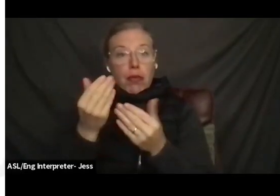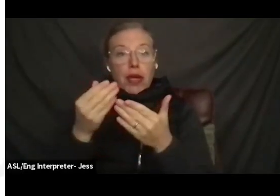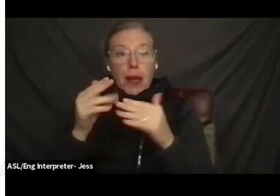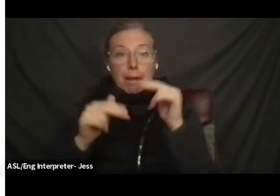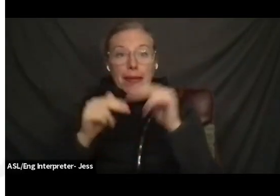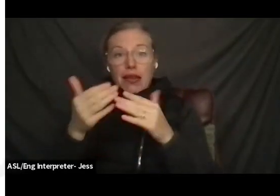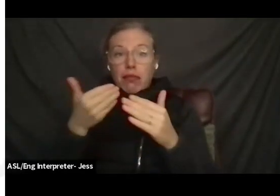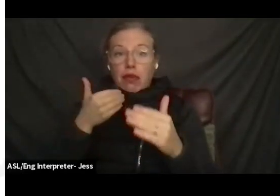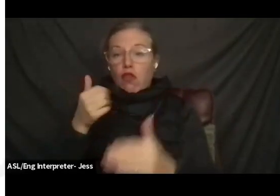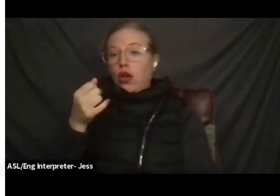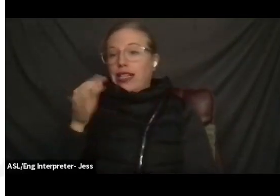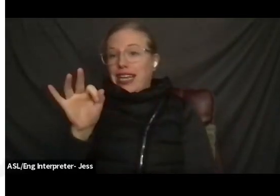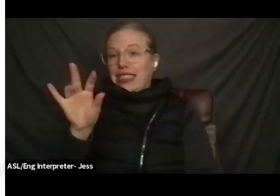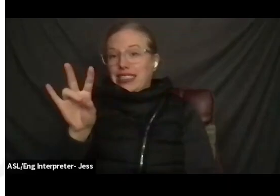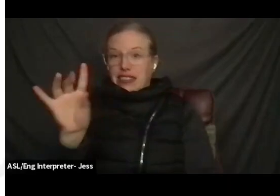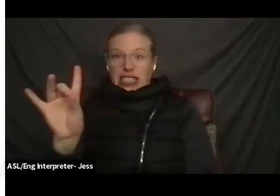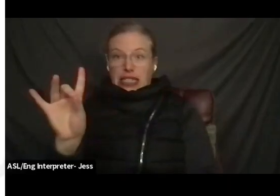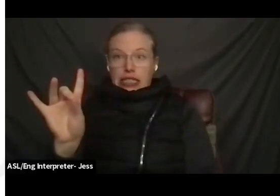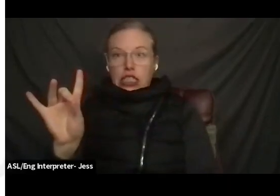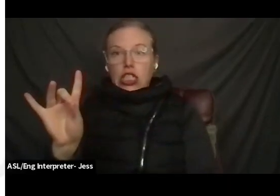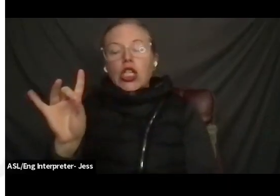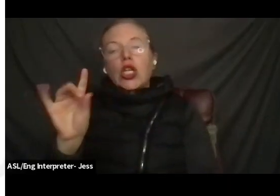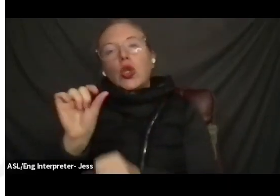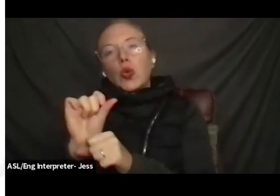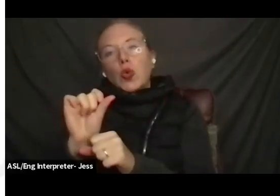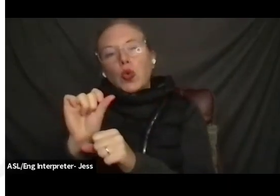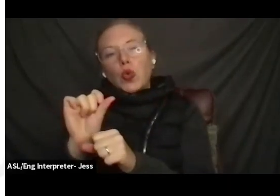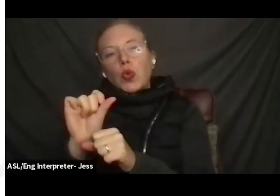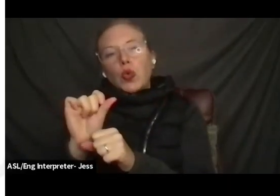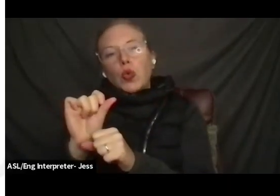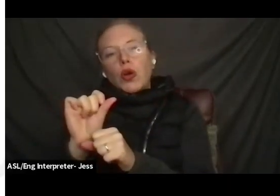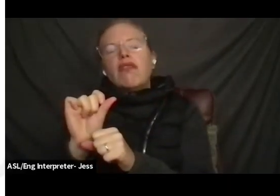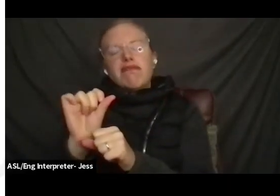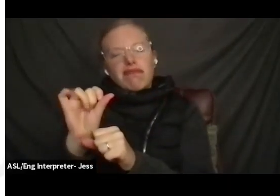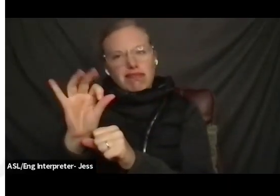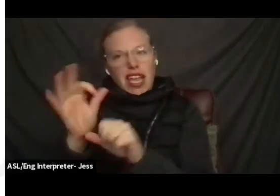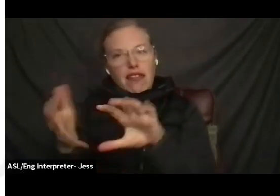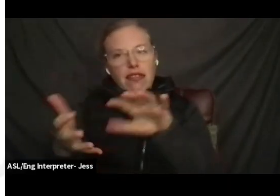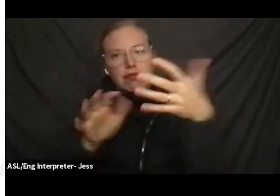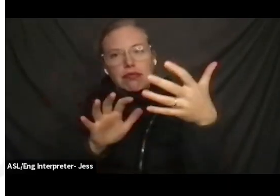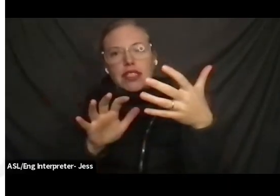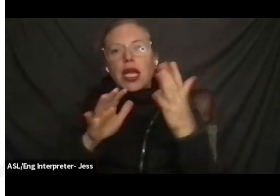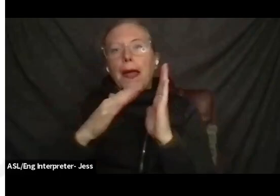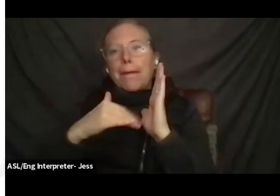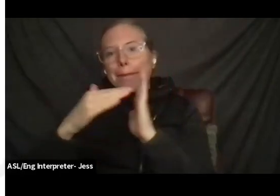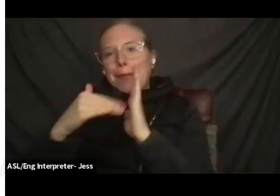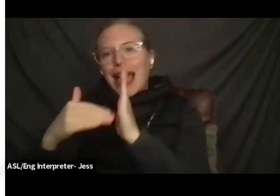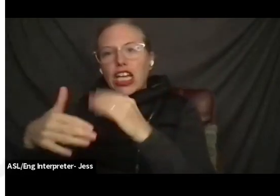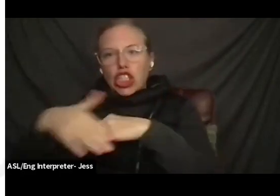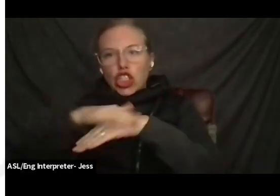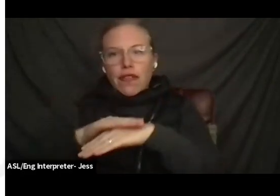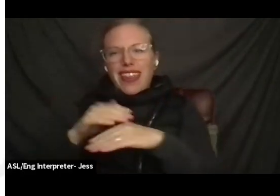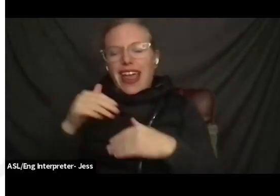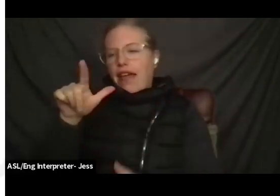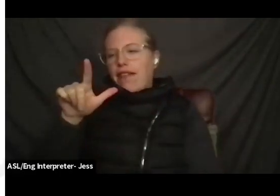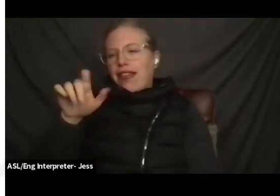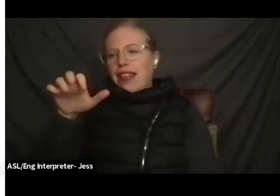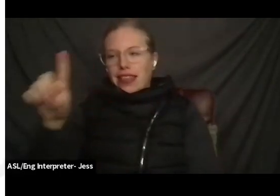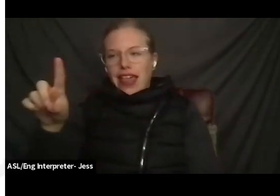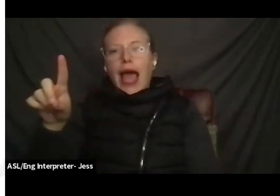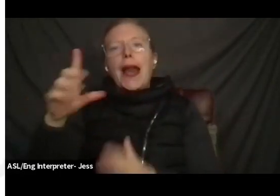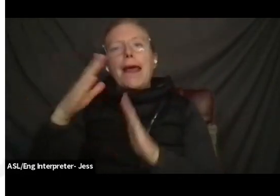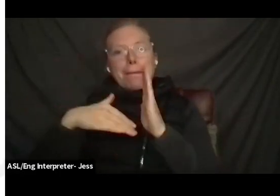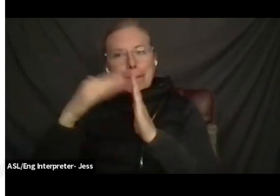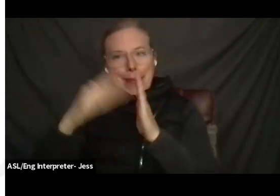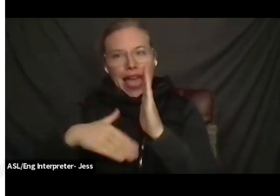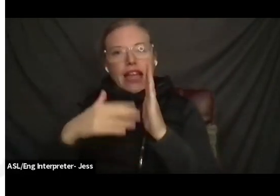to 1978, the work, if it disturbs painted surfaces, lead-based paint requirements would